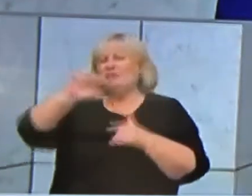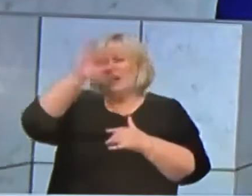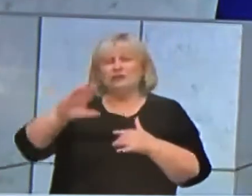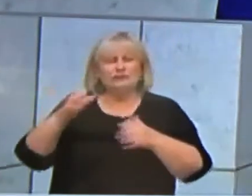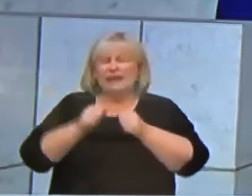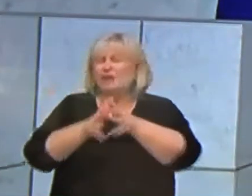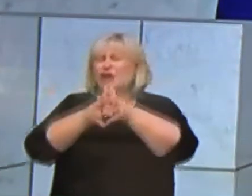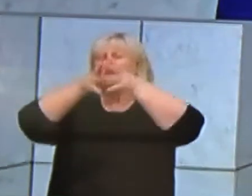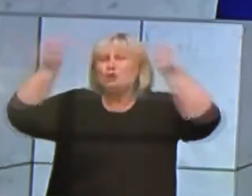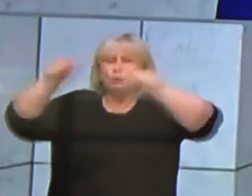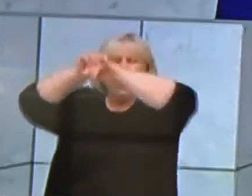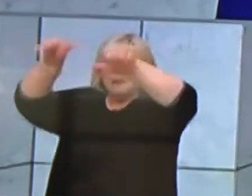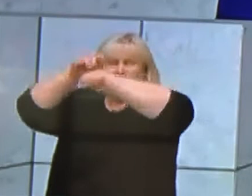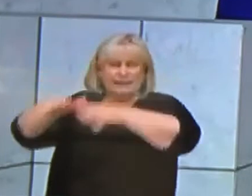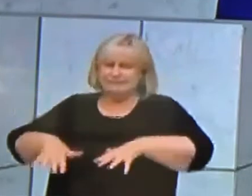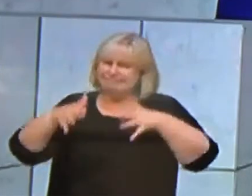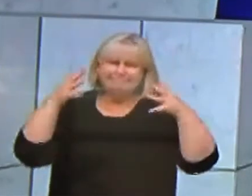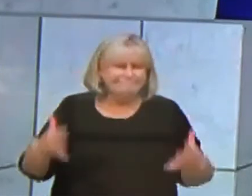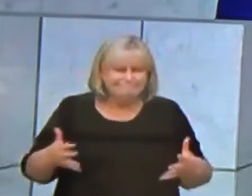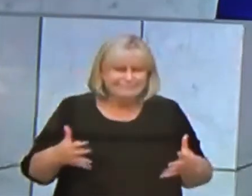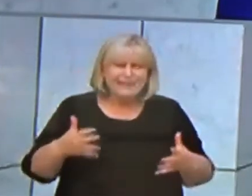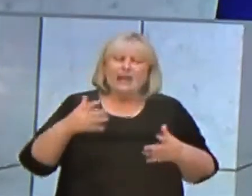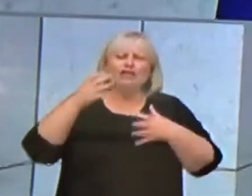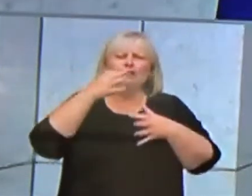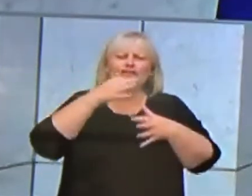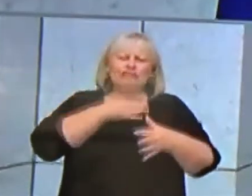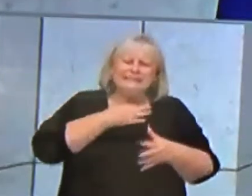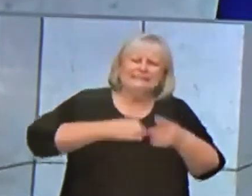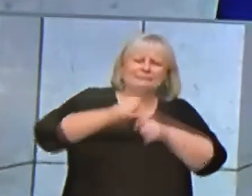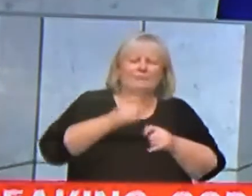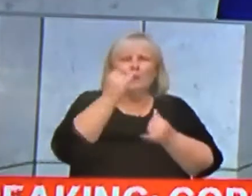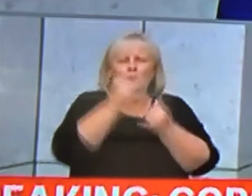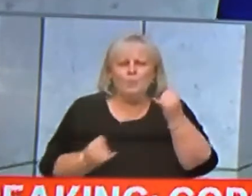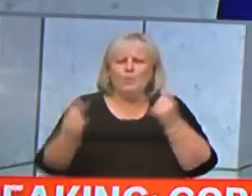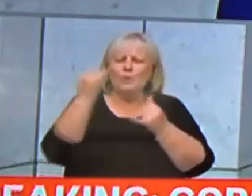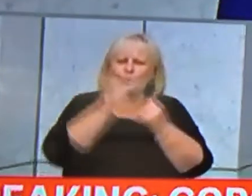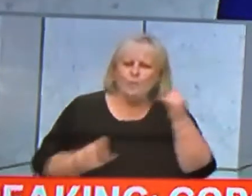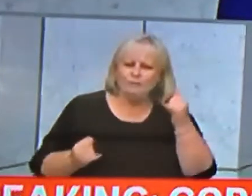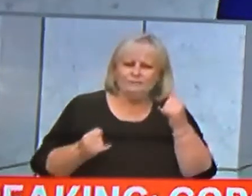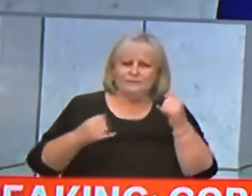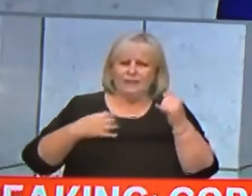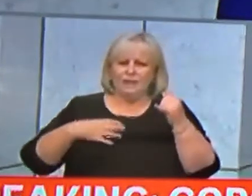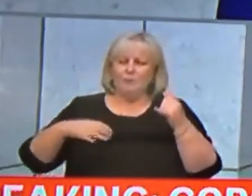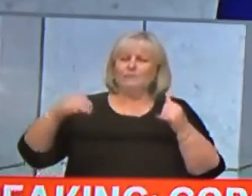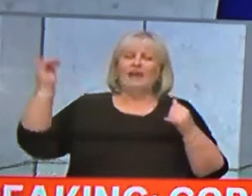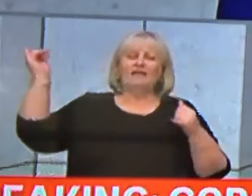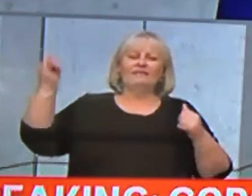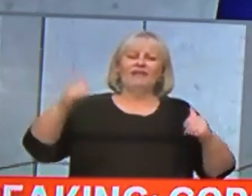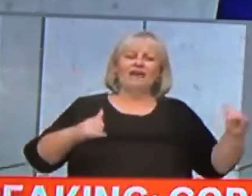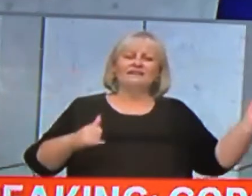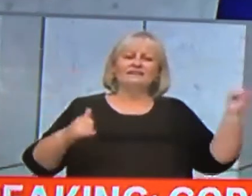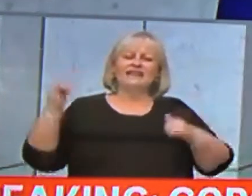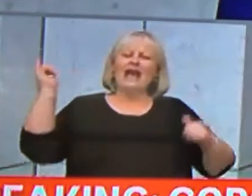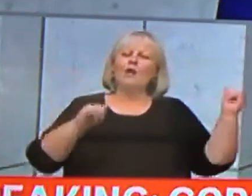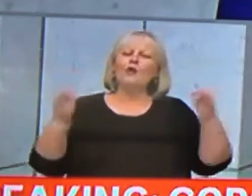large outbreaks, so that the risk is getting higher and higher as the number of flights reduce, but the risk in